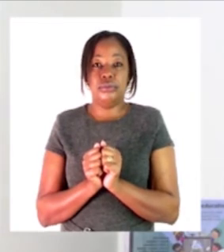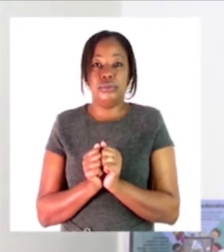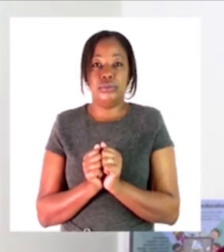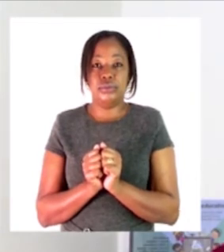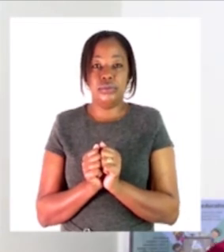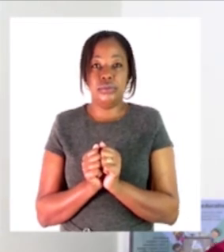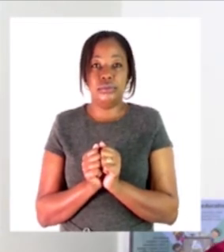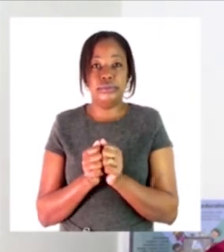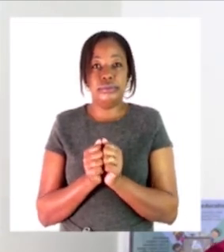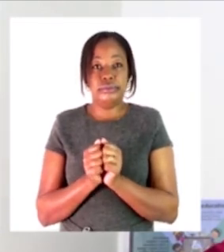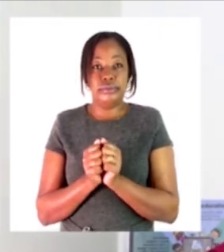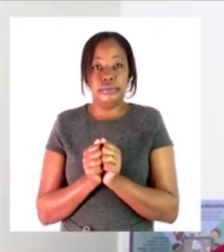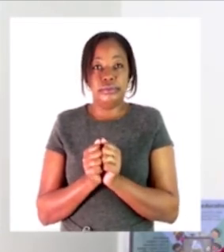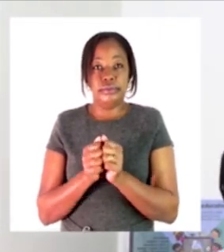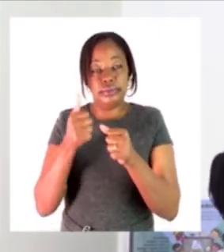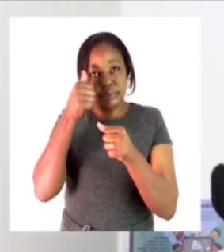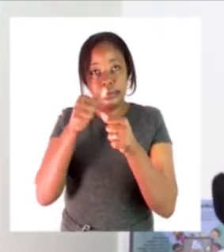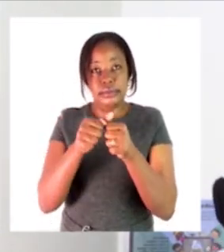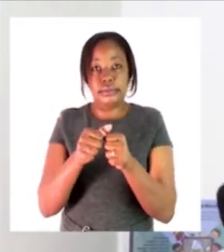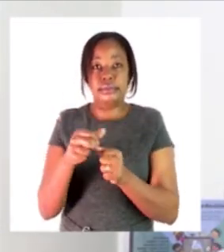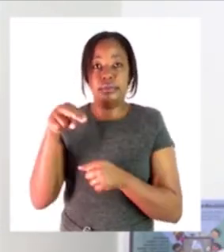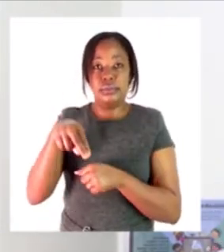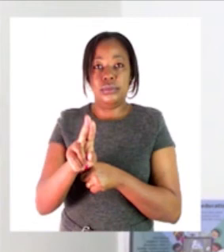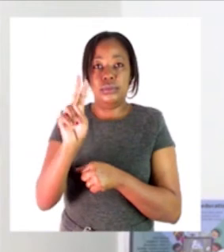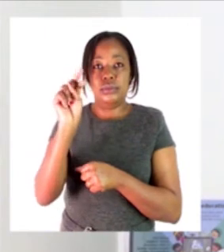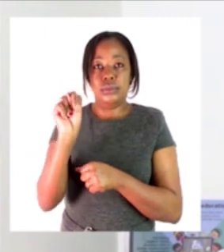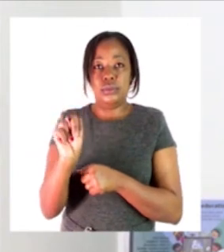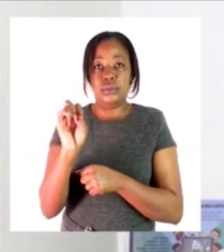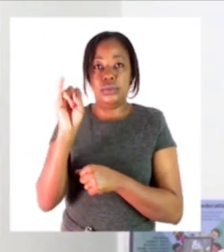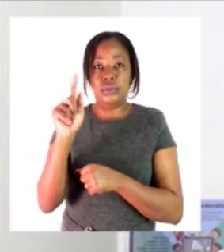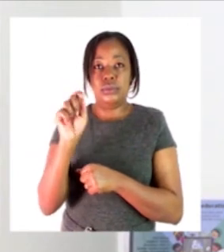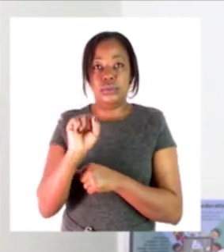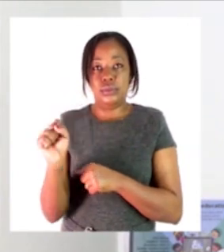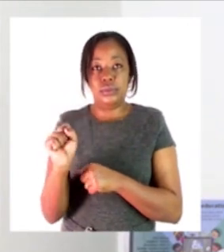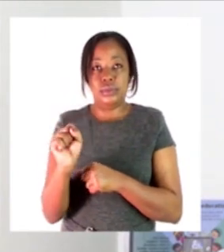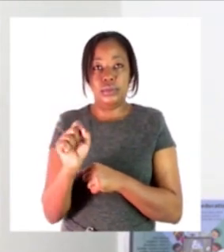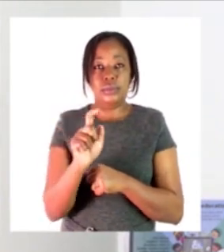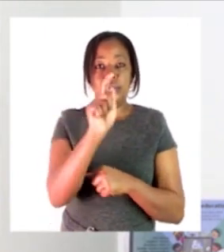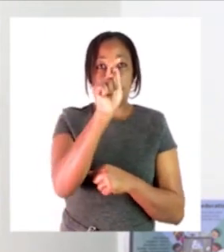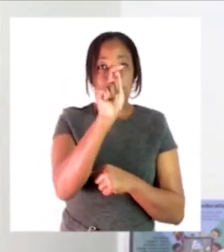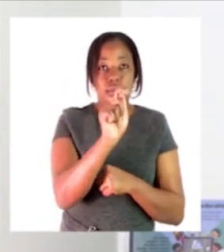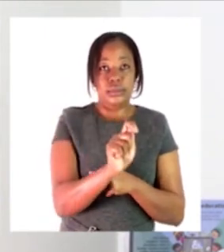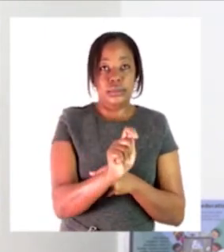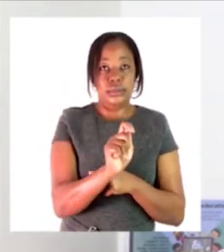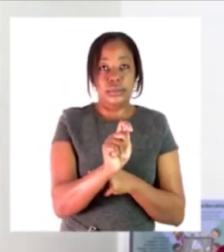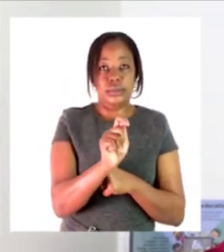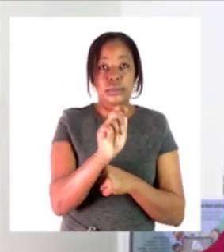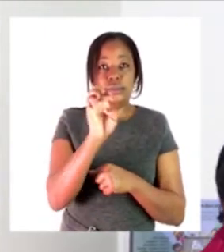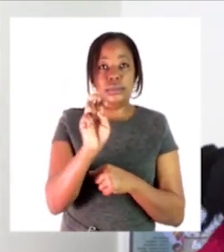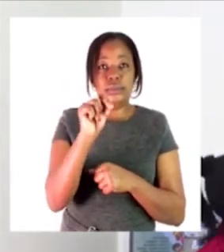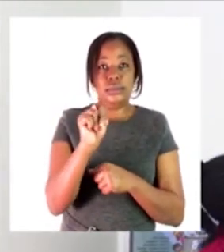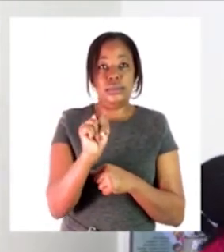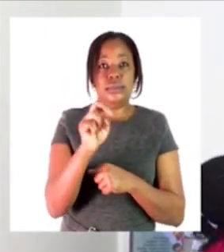Okay. Remember your place values again. These are the units and those ones are the